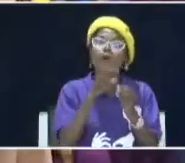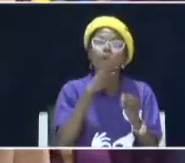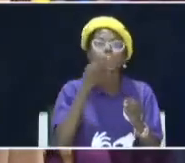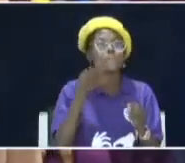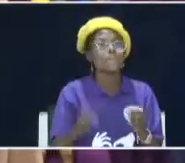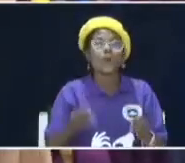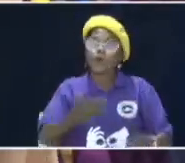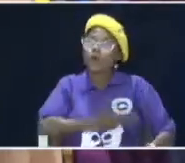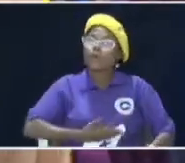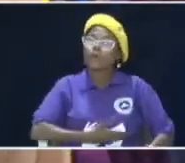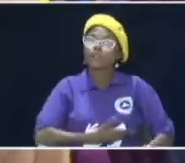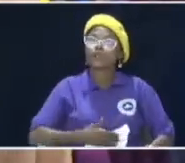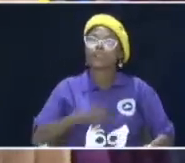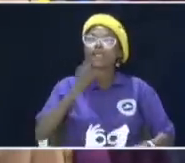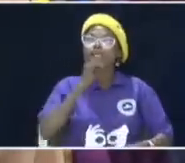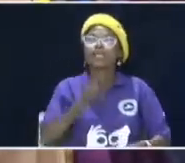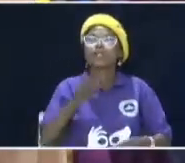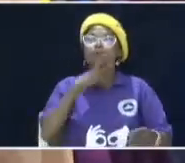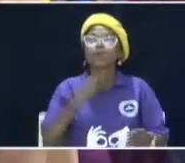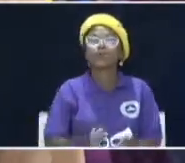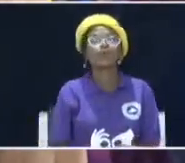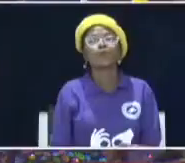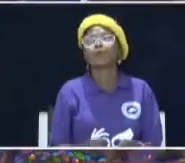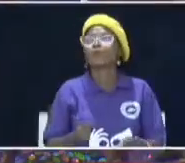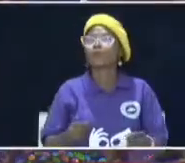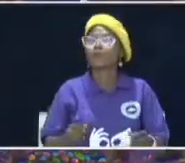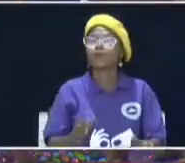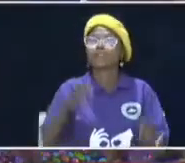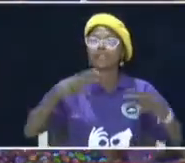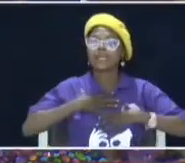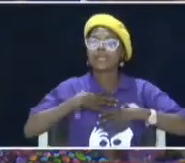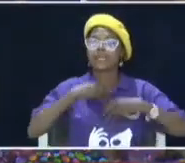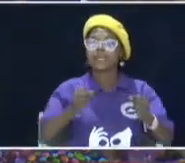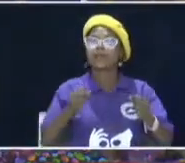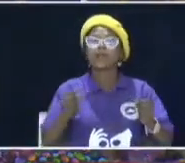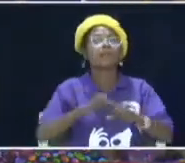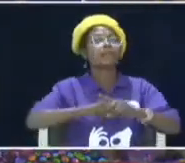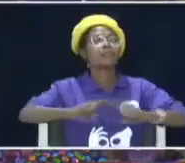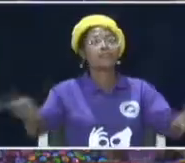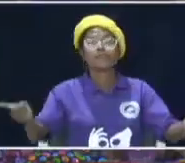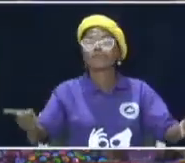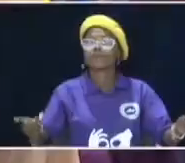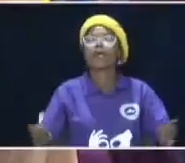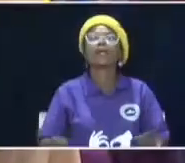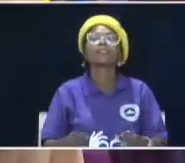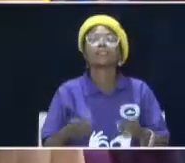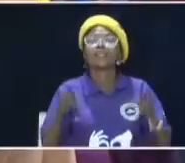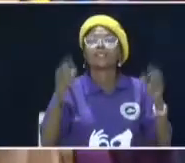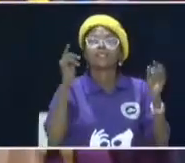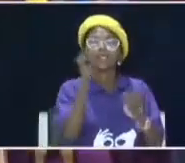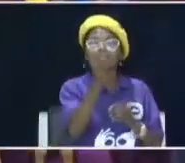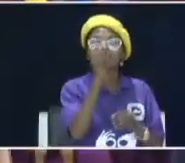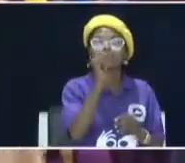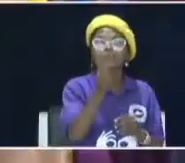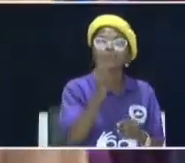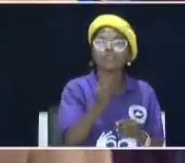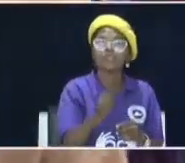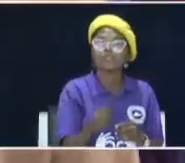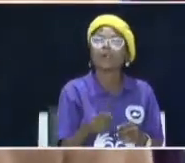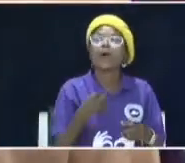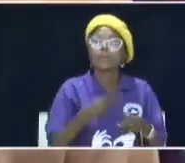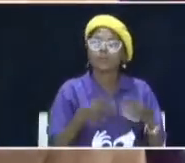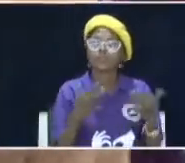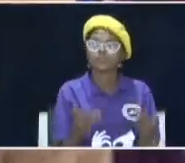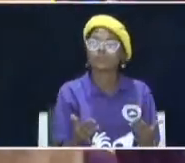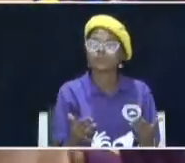up, he was healed. Praise God. There are so many testimonies that we've experienced, but time will fail me to go on. But